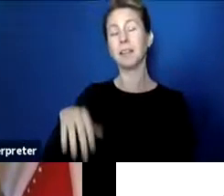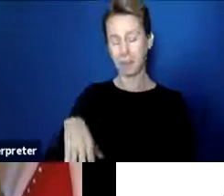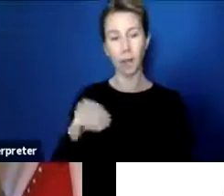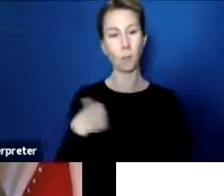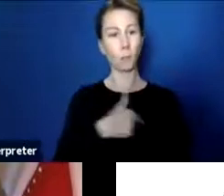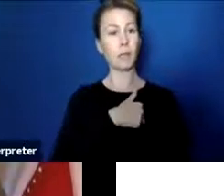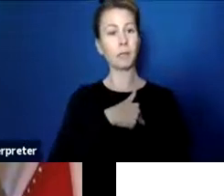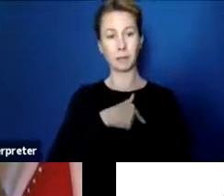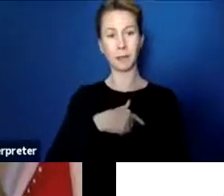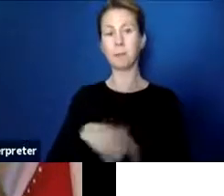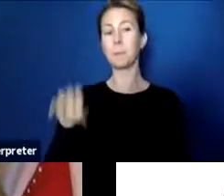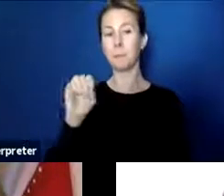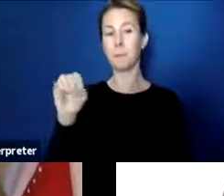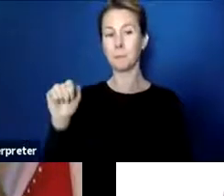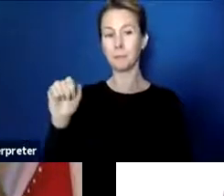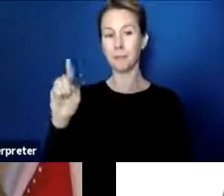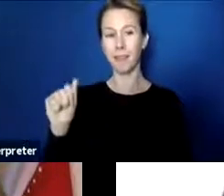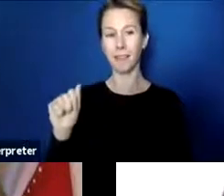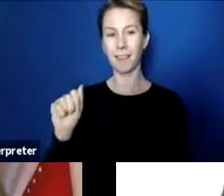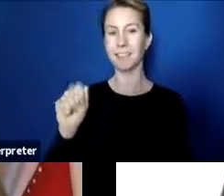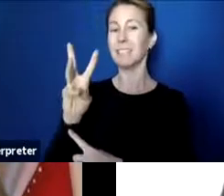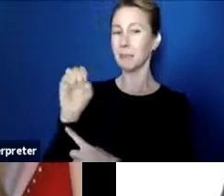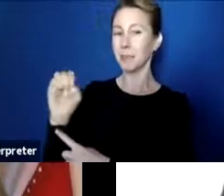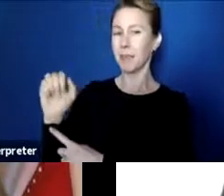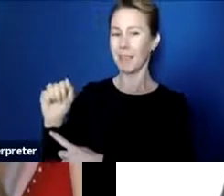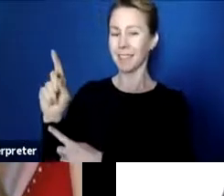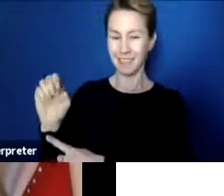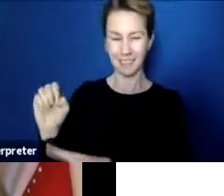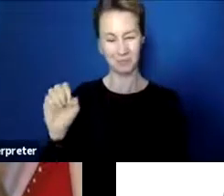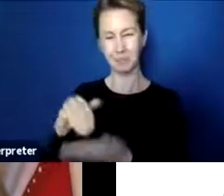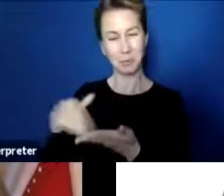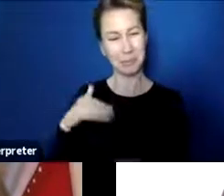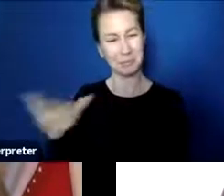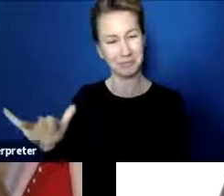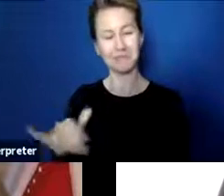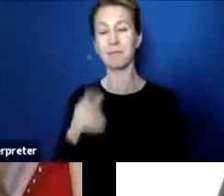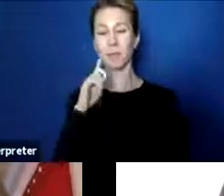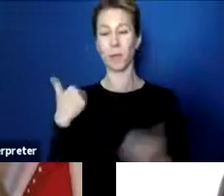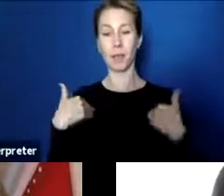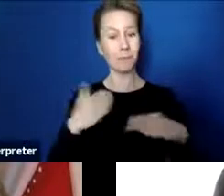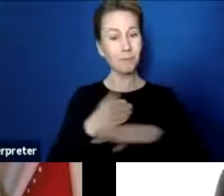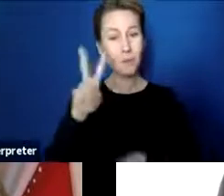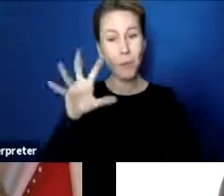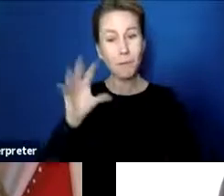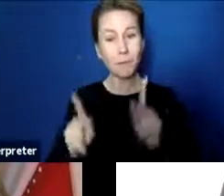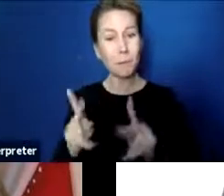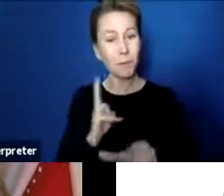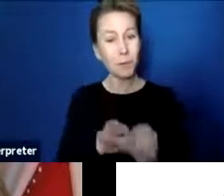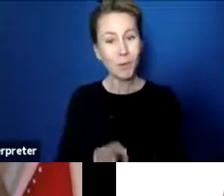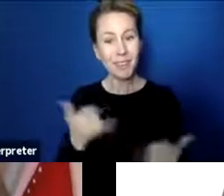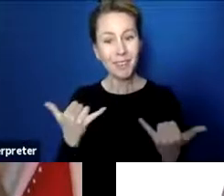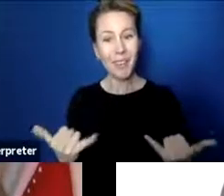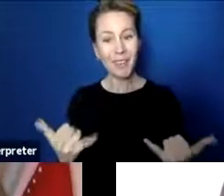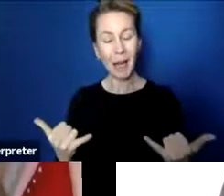some housekeeping and logistics. Just want to say that this is our first WeAdd event we've done virtually,